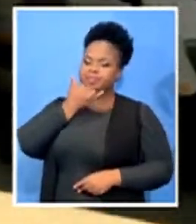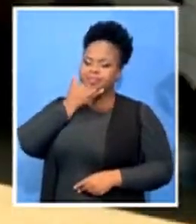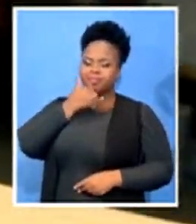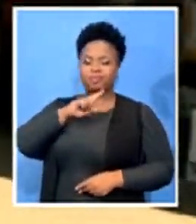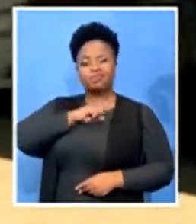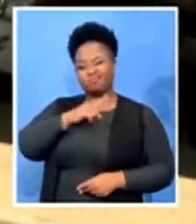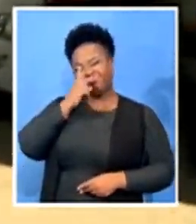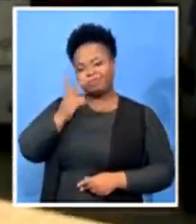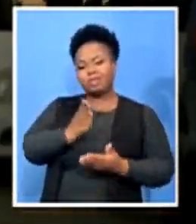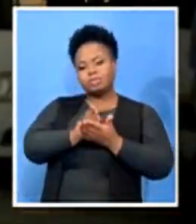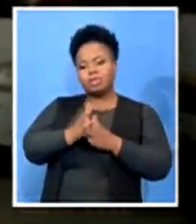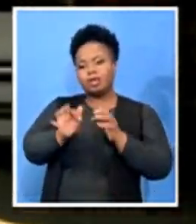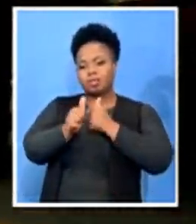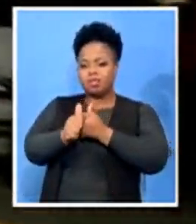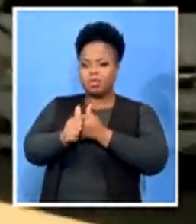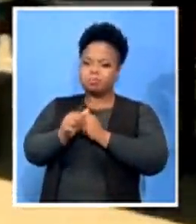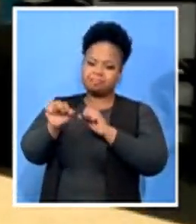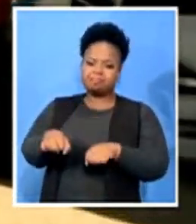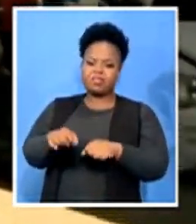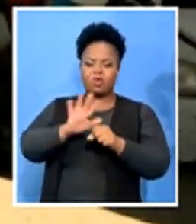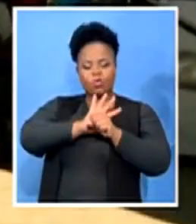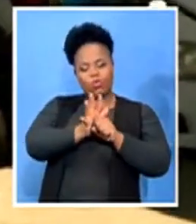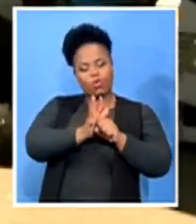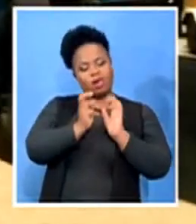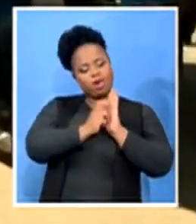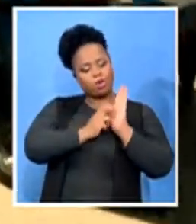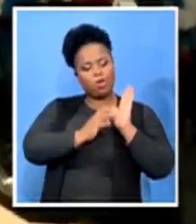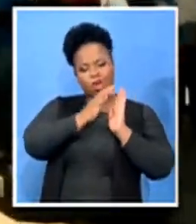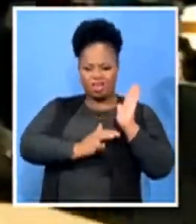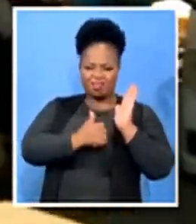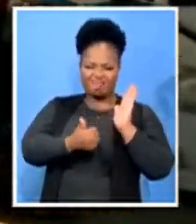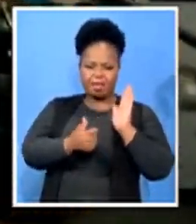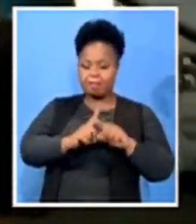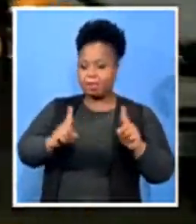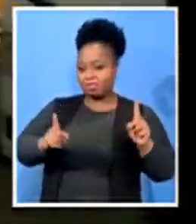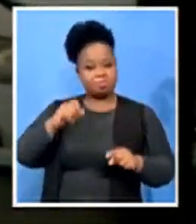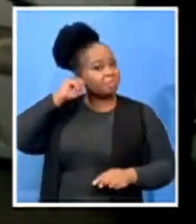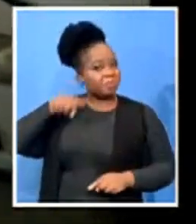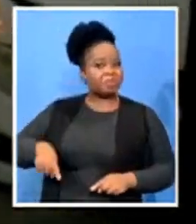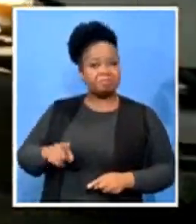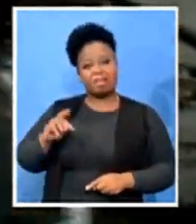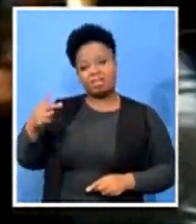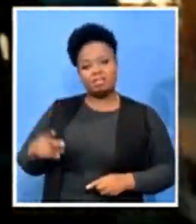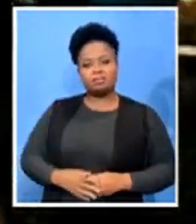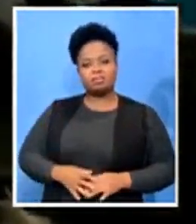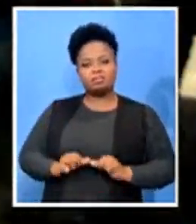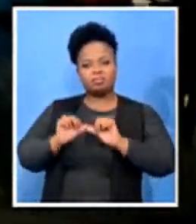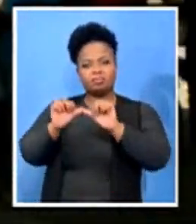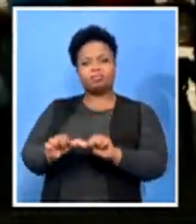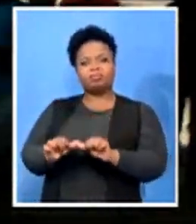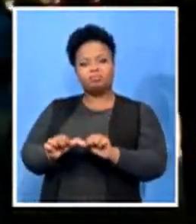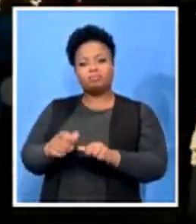with the COVID-19 protocols, but some do not. We continue to move, of course, to try